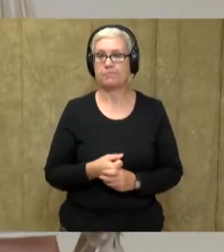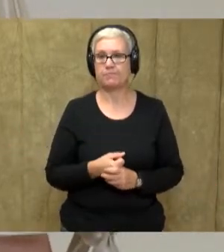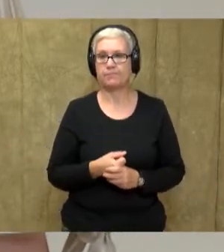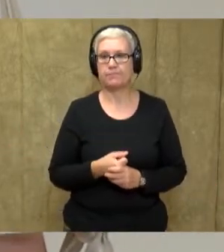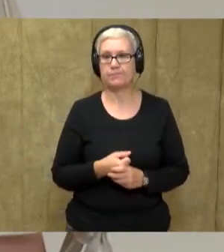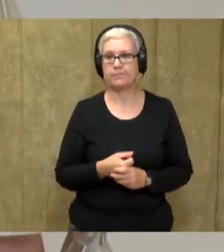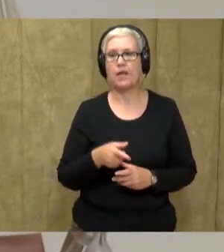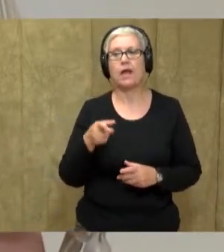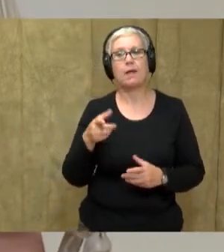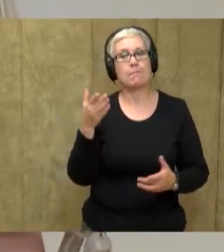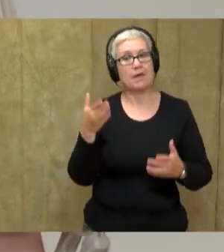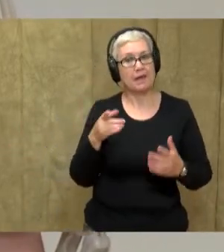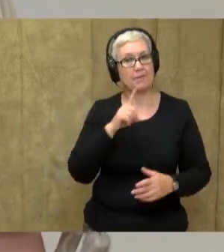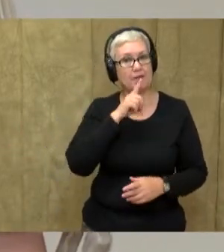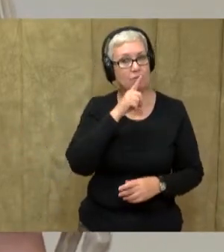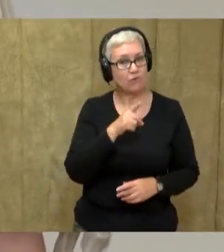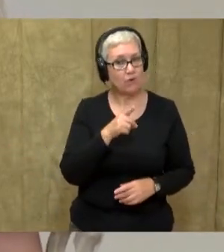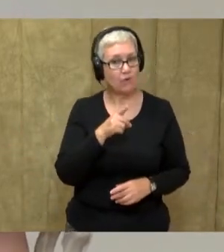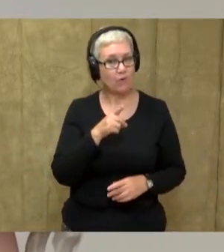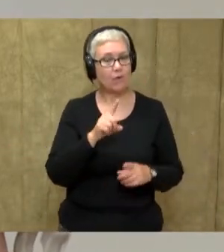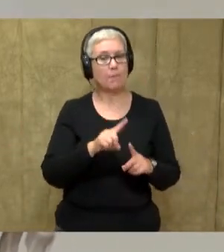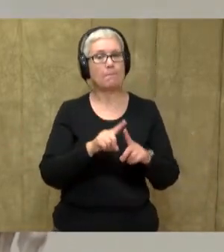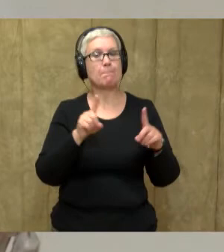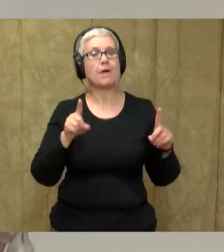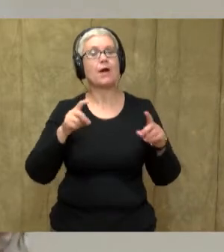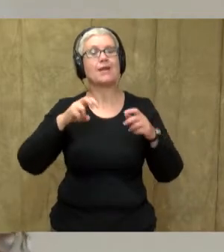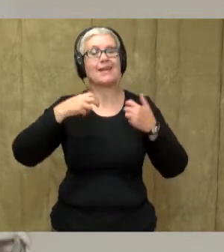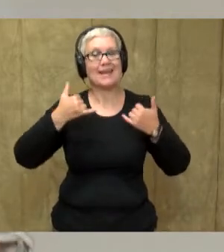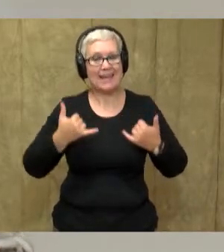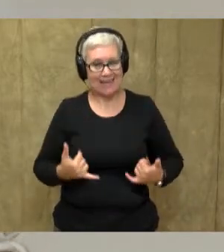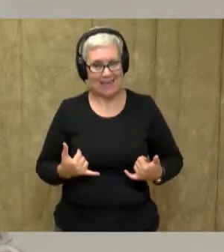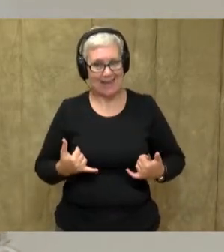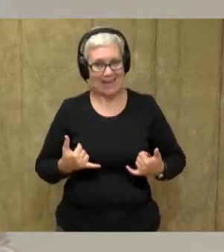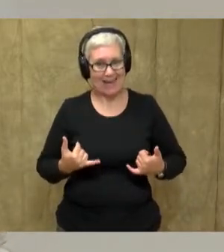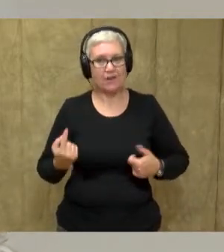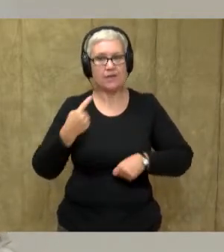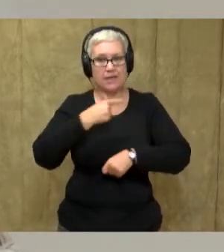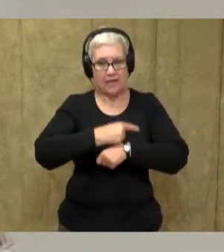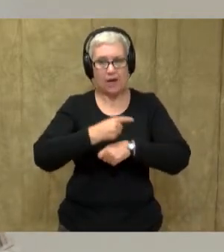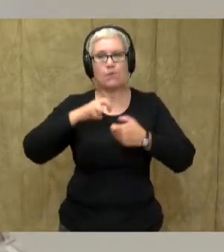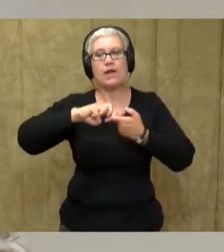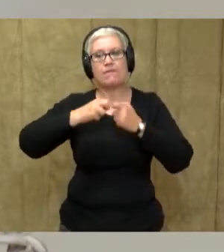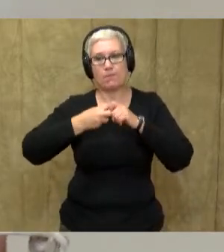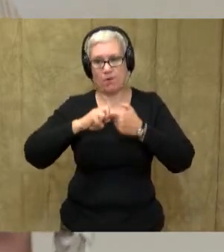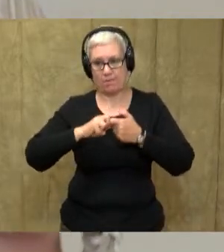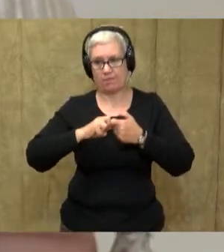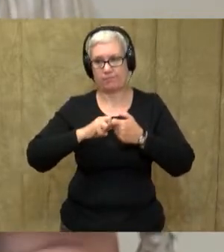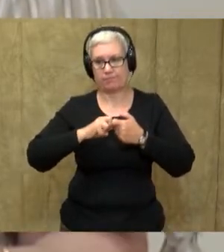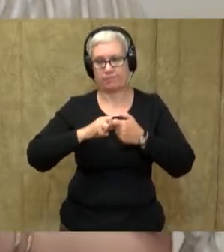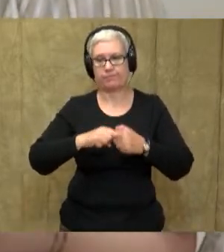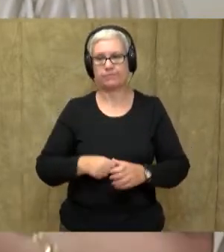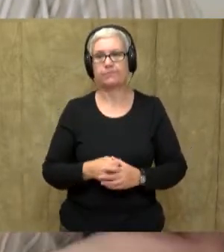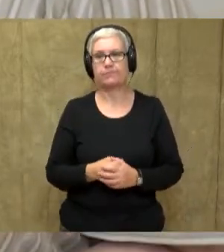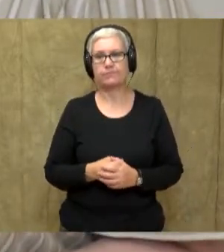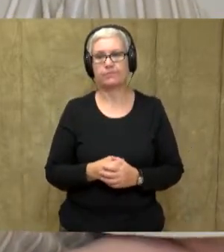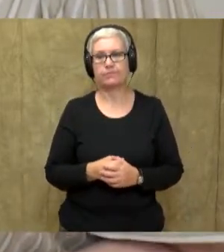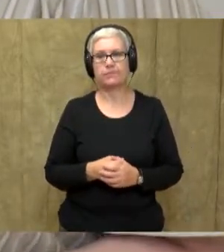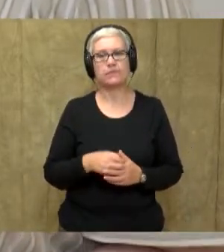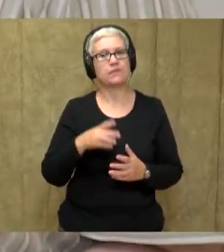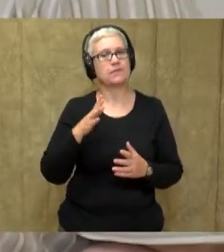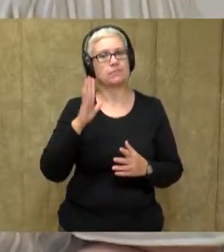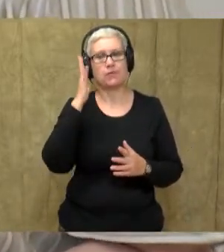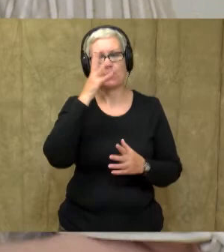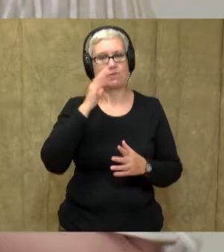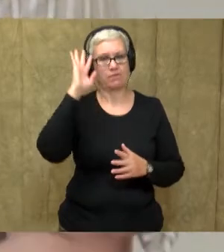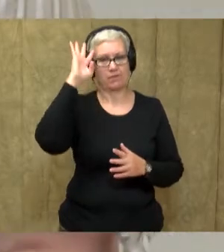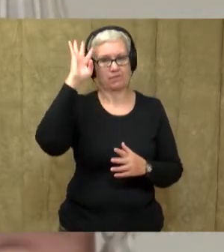that may be true, but here's a problem with what I'm seeing today in my time. That's what he's doing. So very brilliantly